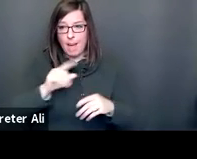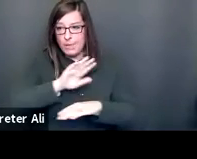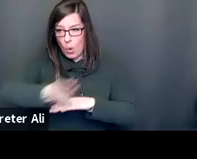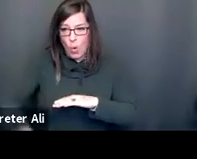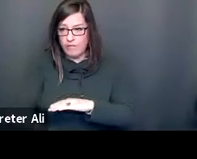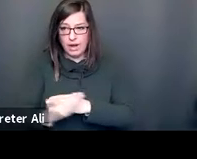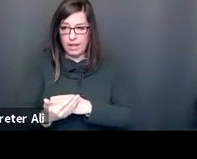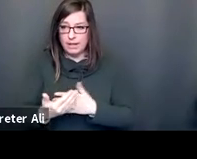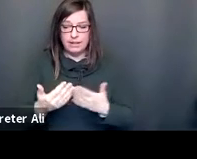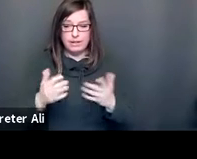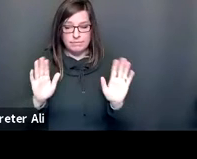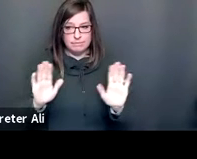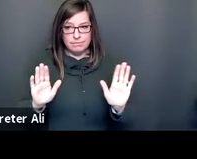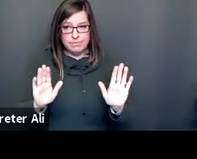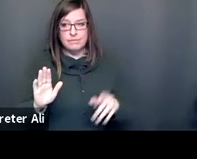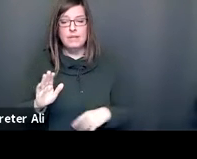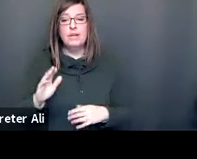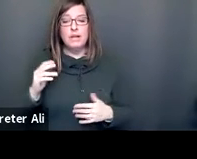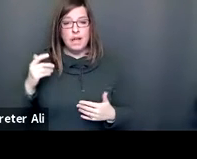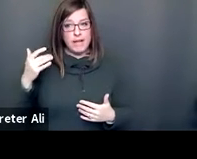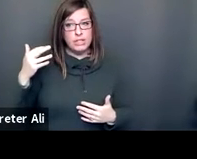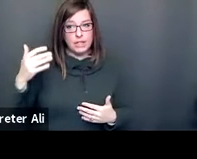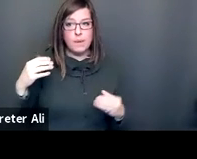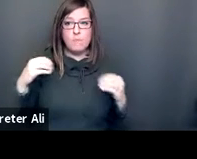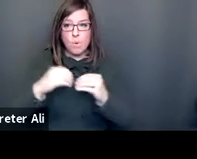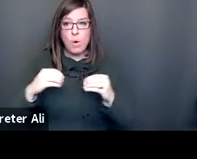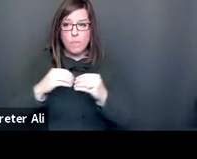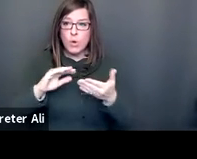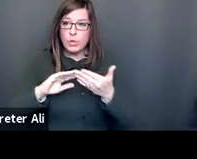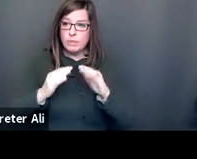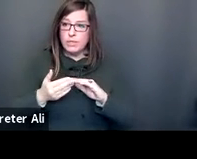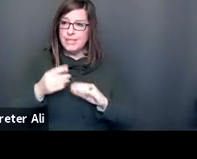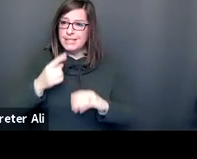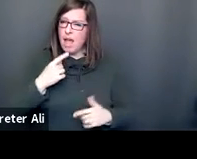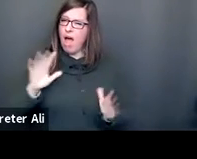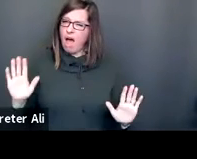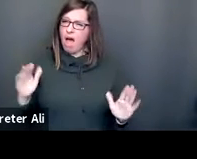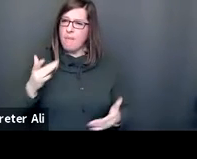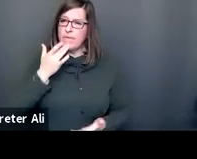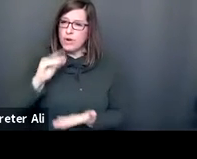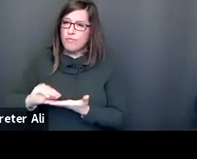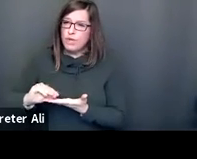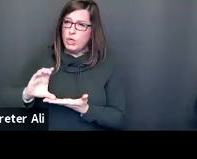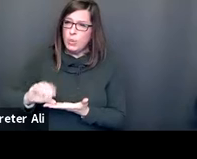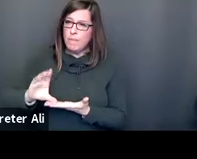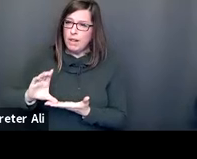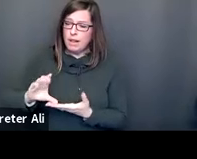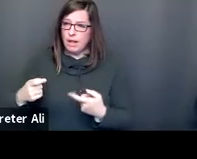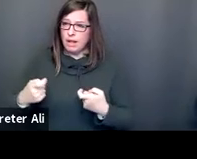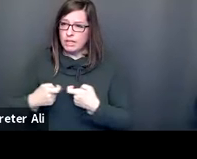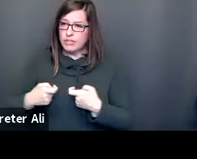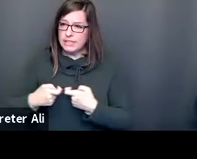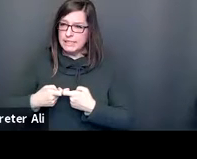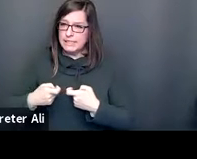from the entire grid overnight, but by more and more communities prioritizing renewable generation, more